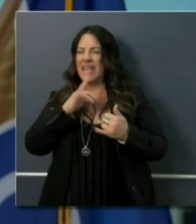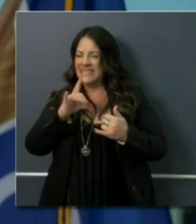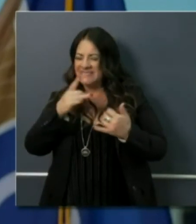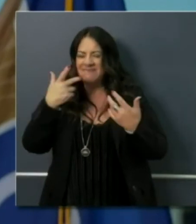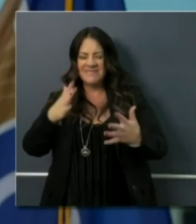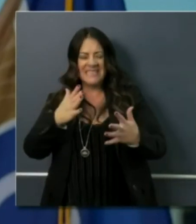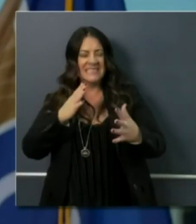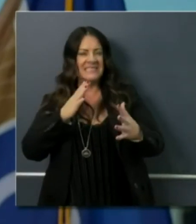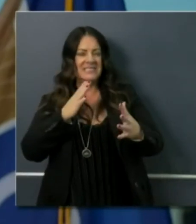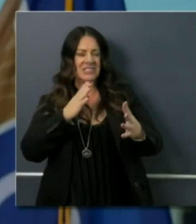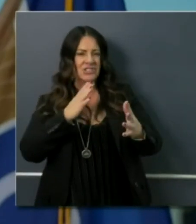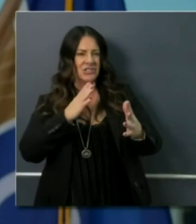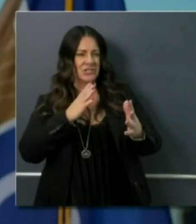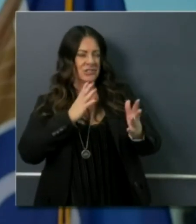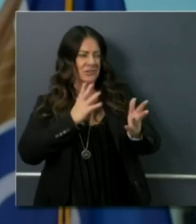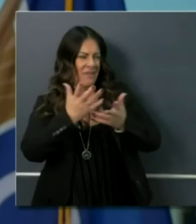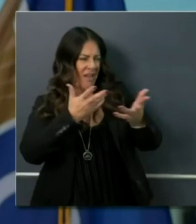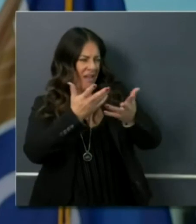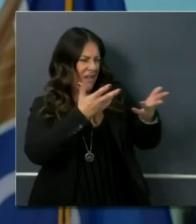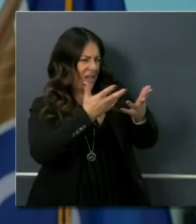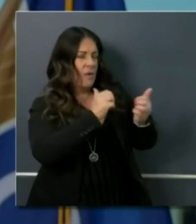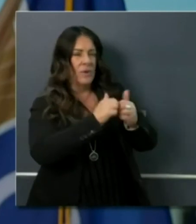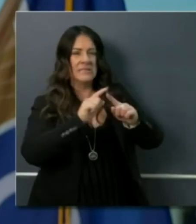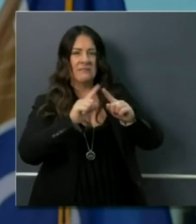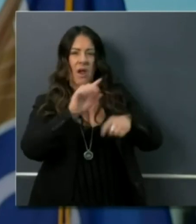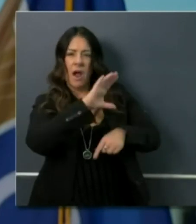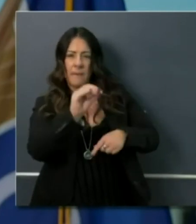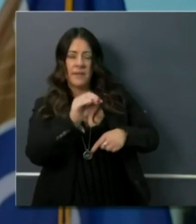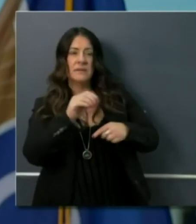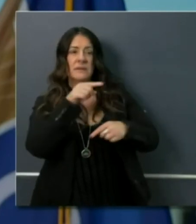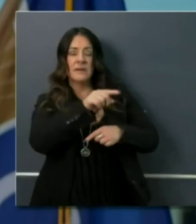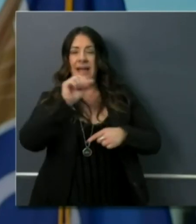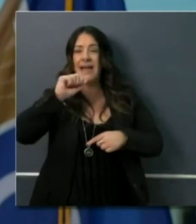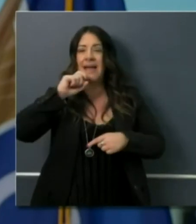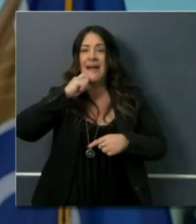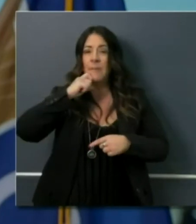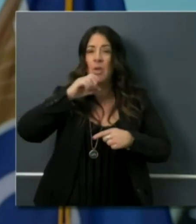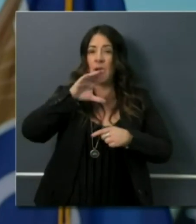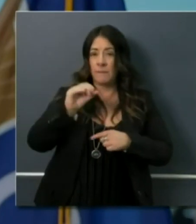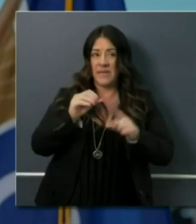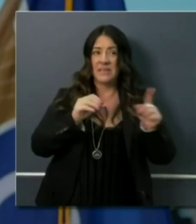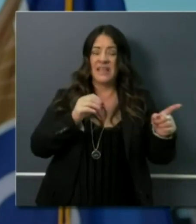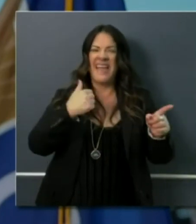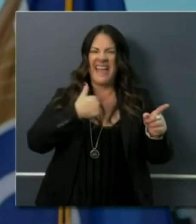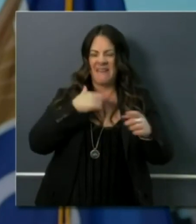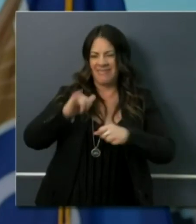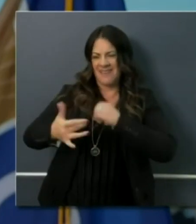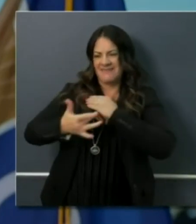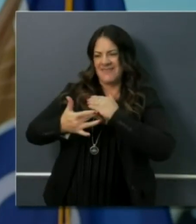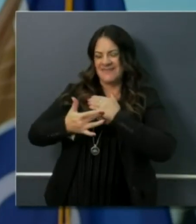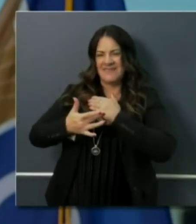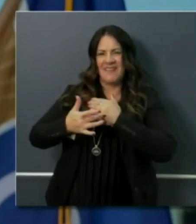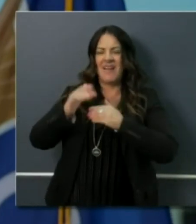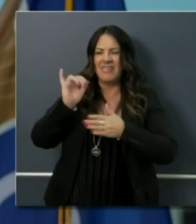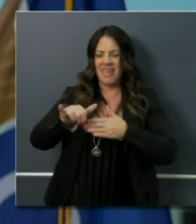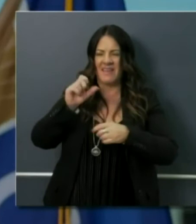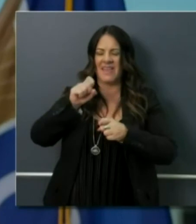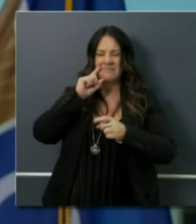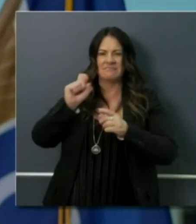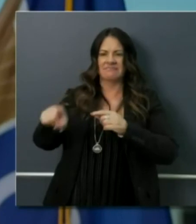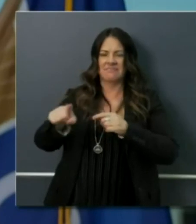just this morning, for example, with Apple specifically on that tracing technology. So the answer is yes, and we look forward